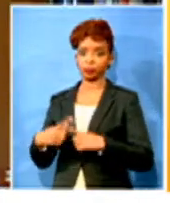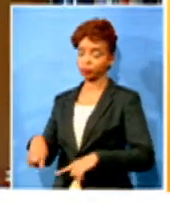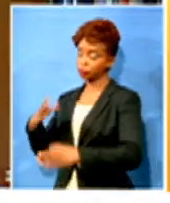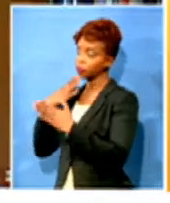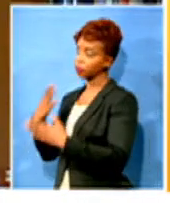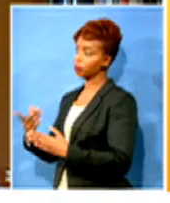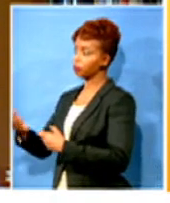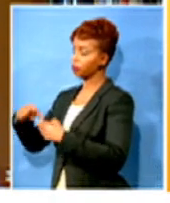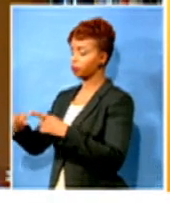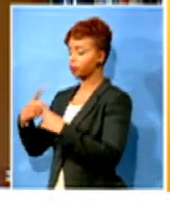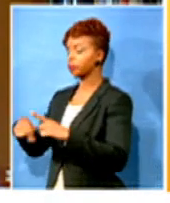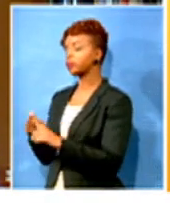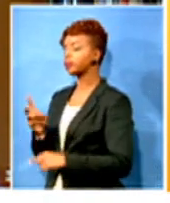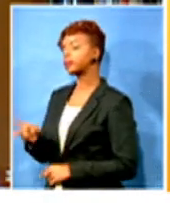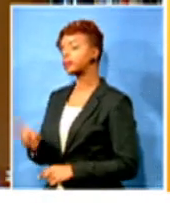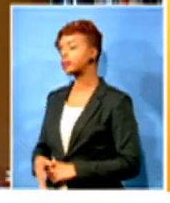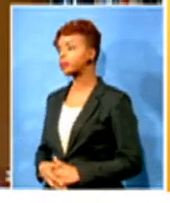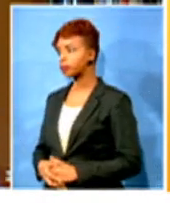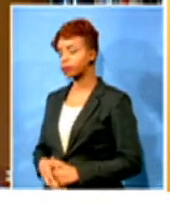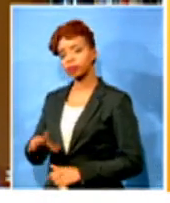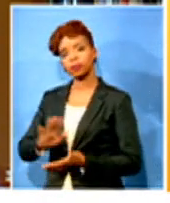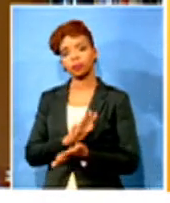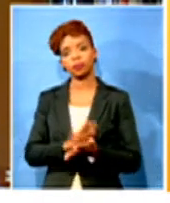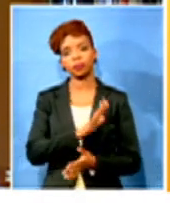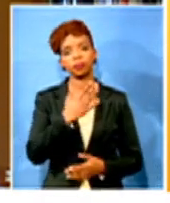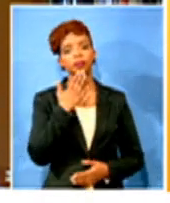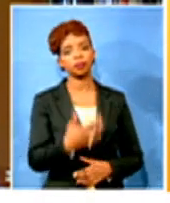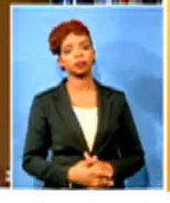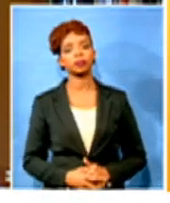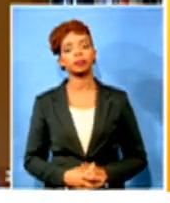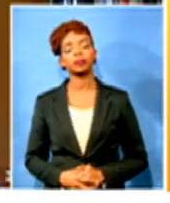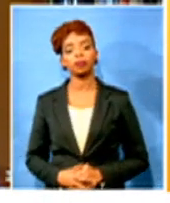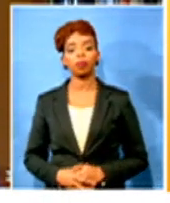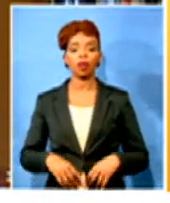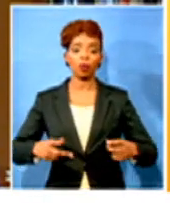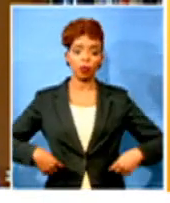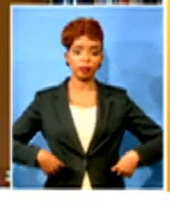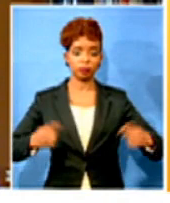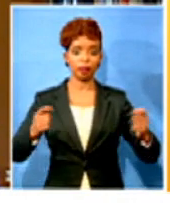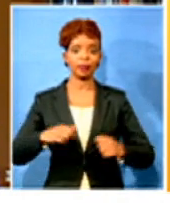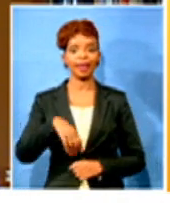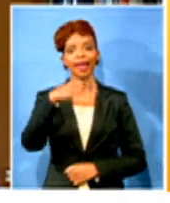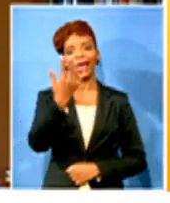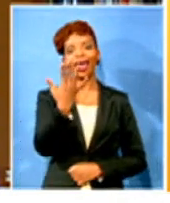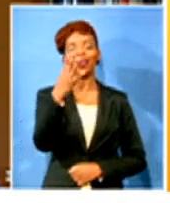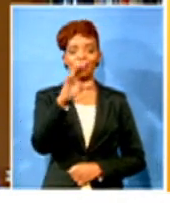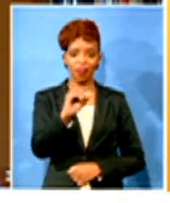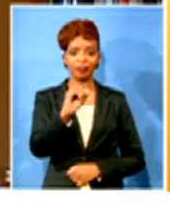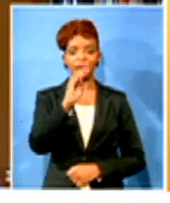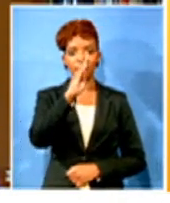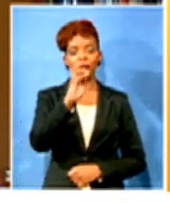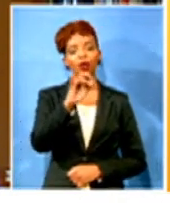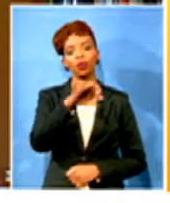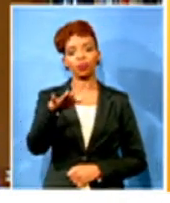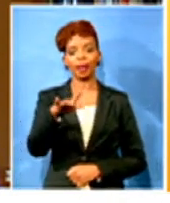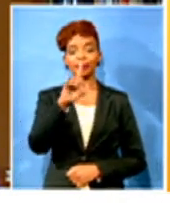So, Mike, spending 50 billion rand per month. Firstly, what exactly are we spending this money on?